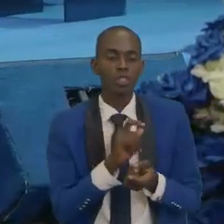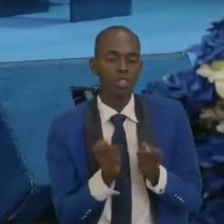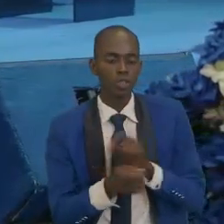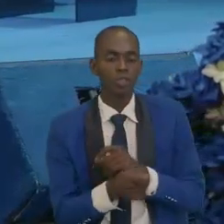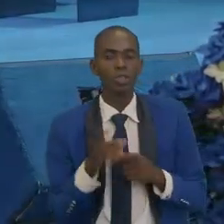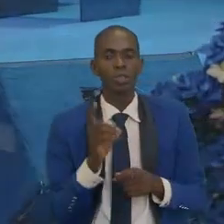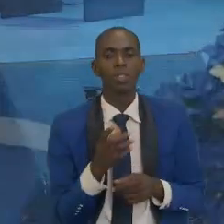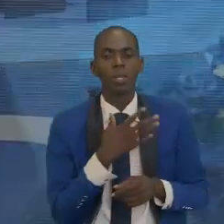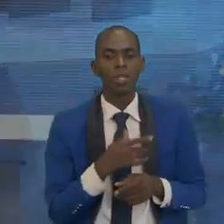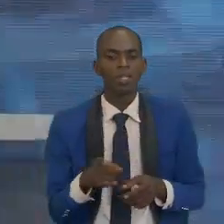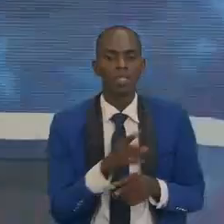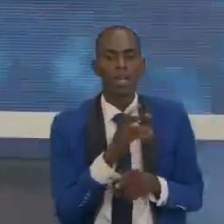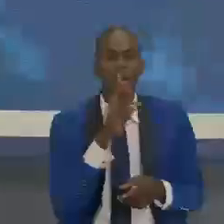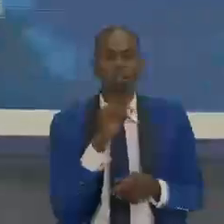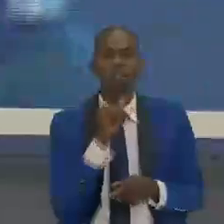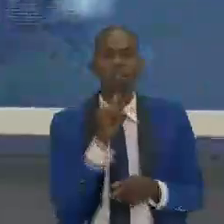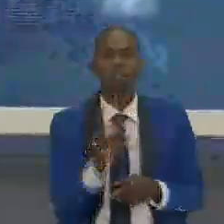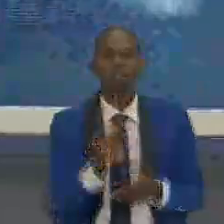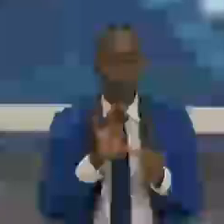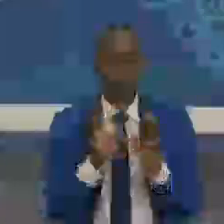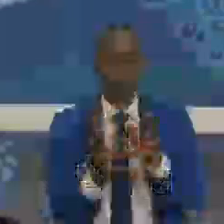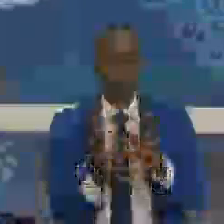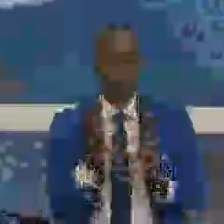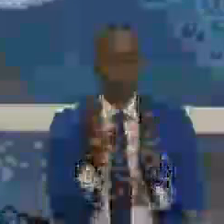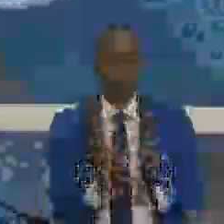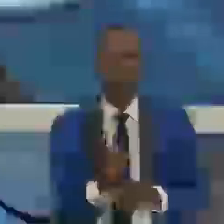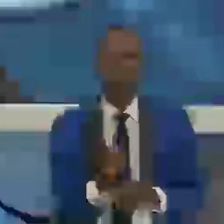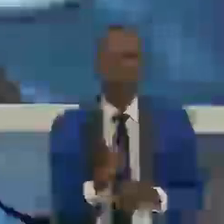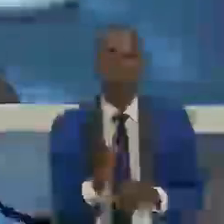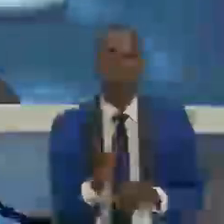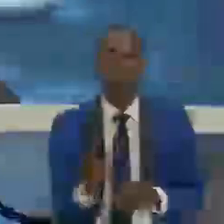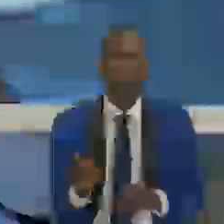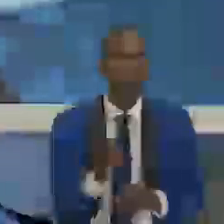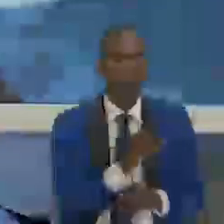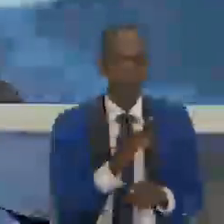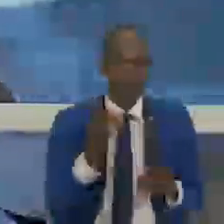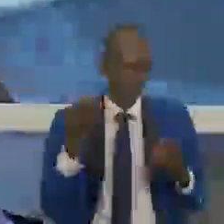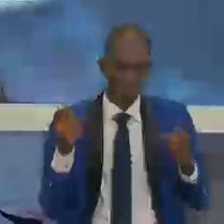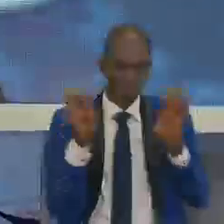they are not converted? They closed their eyes.